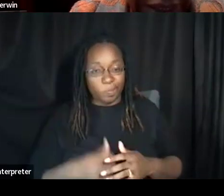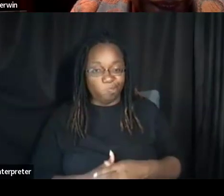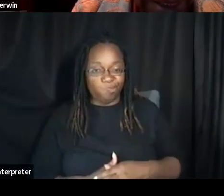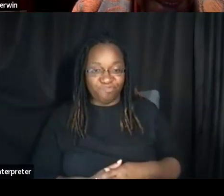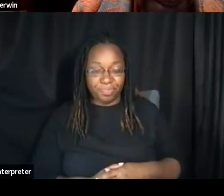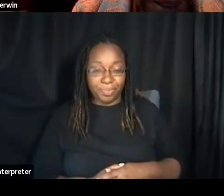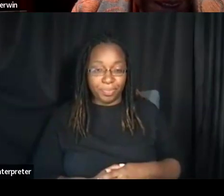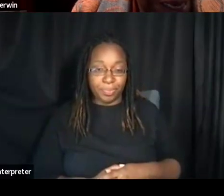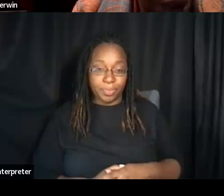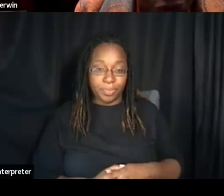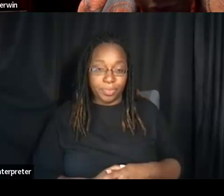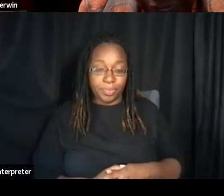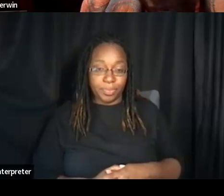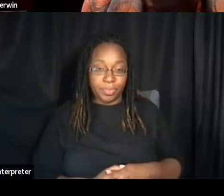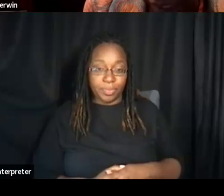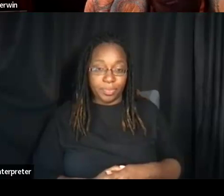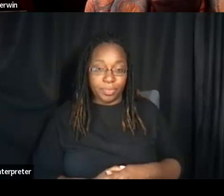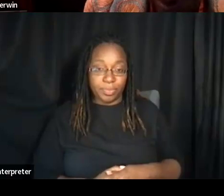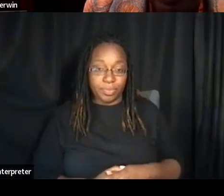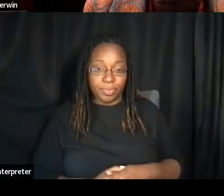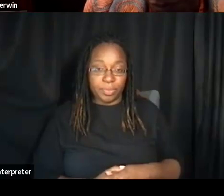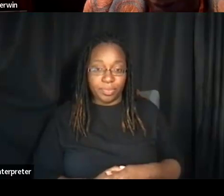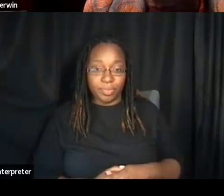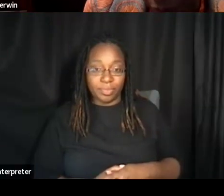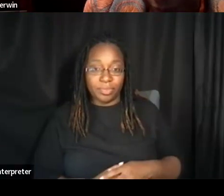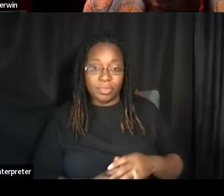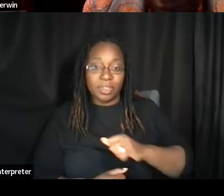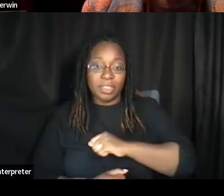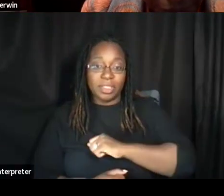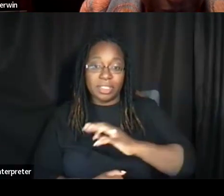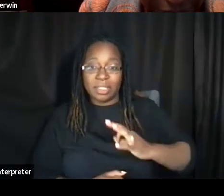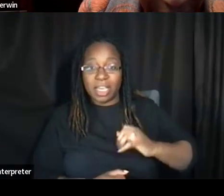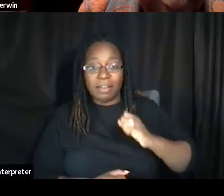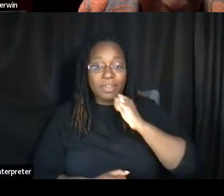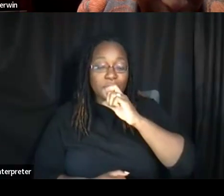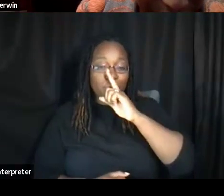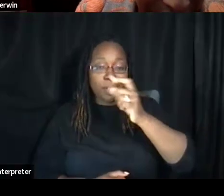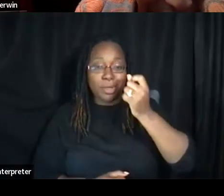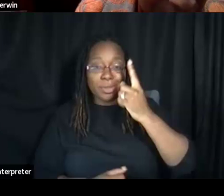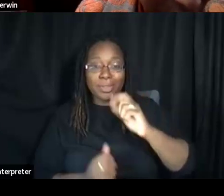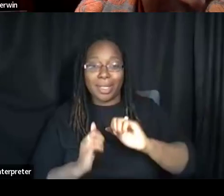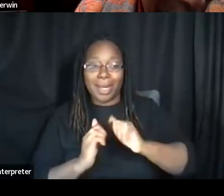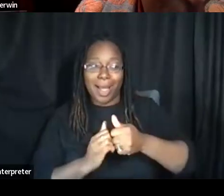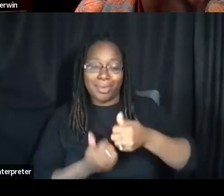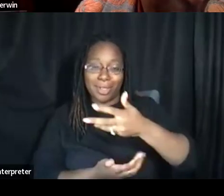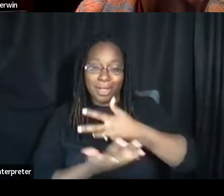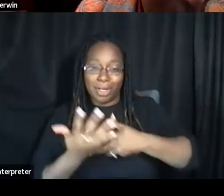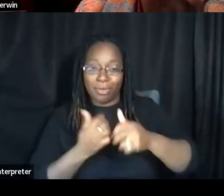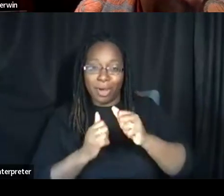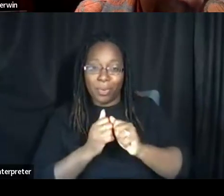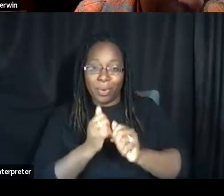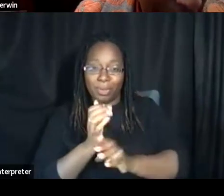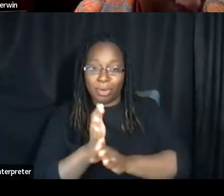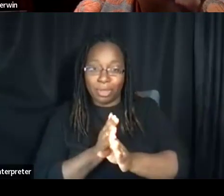actually didn't understand how to interact with minorities. So, and I think I briefly talked about